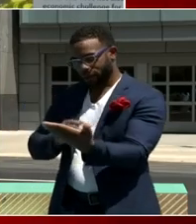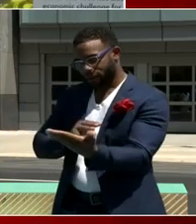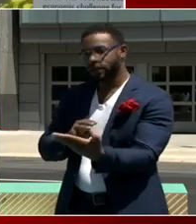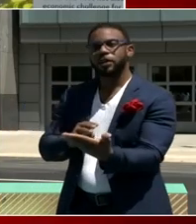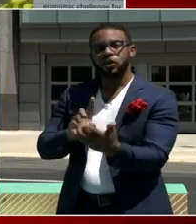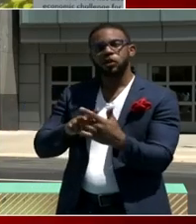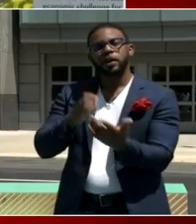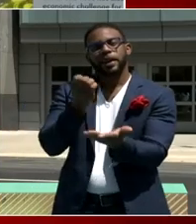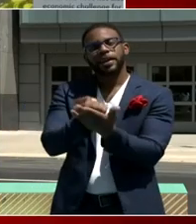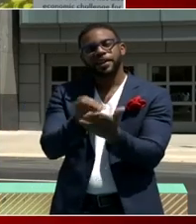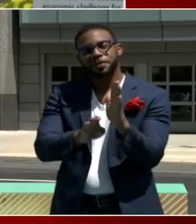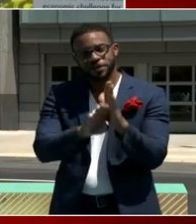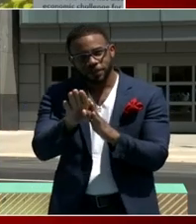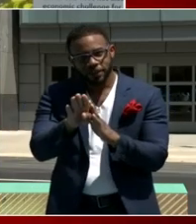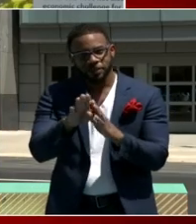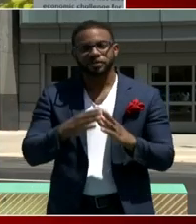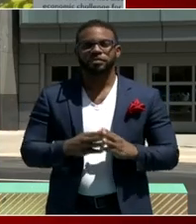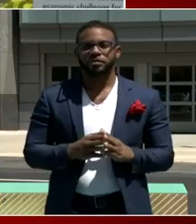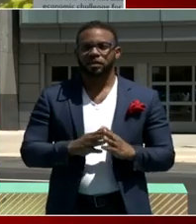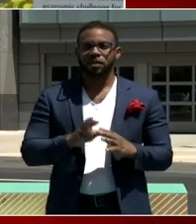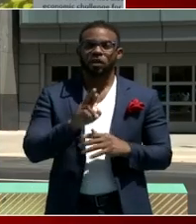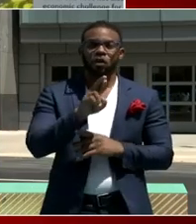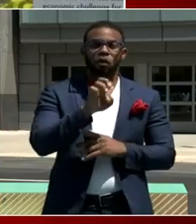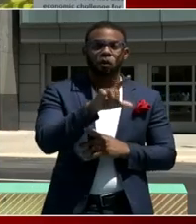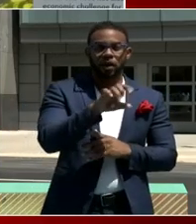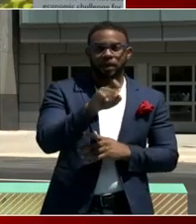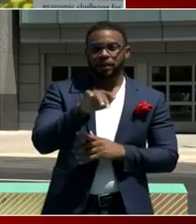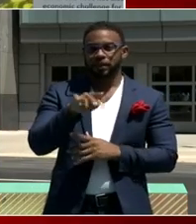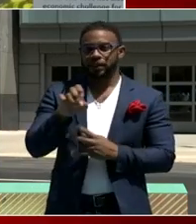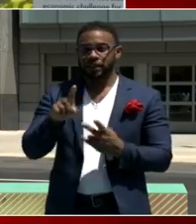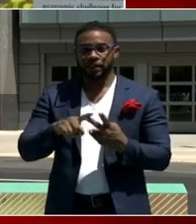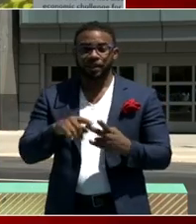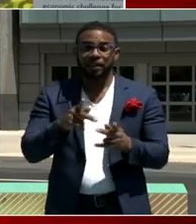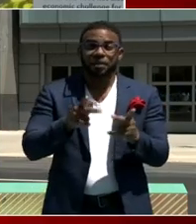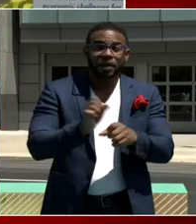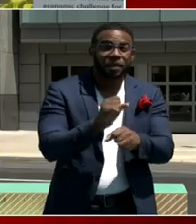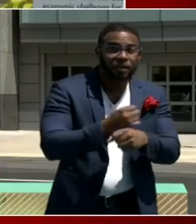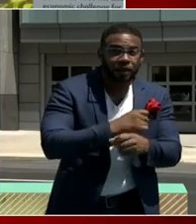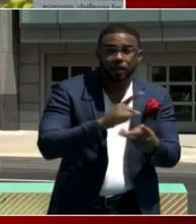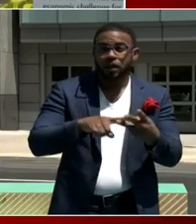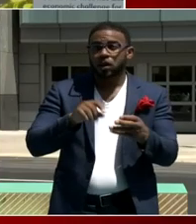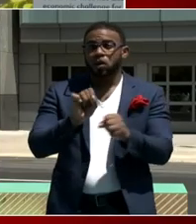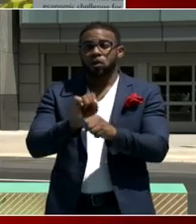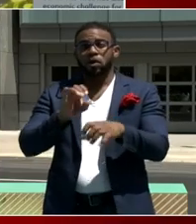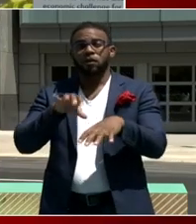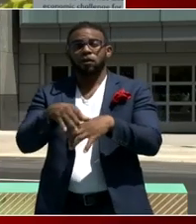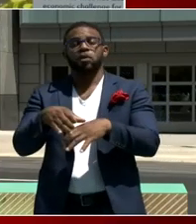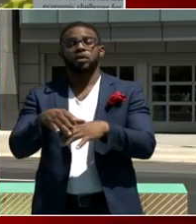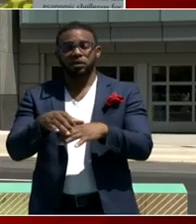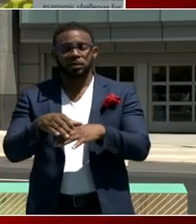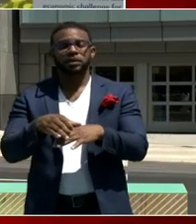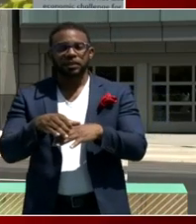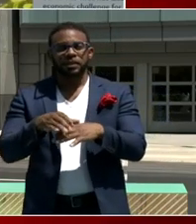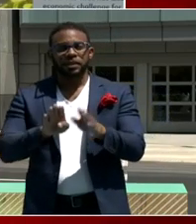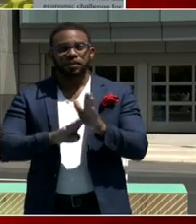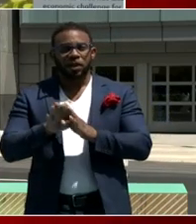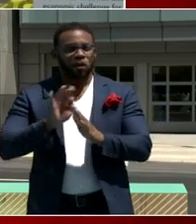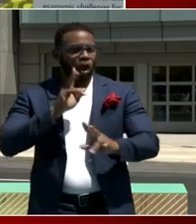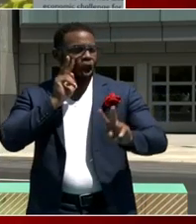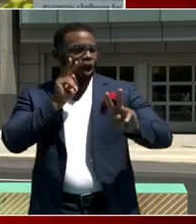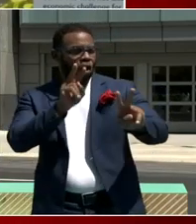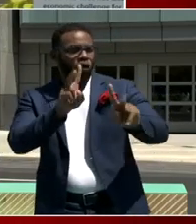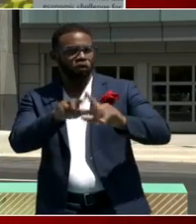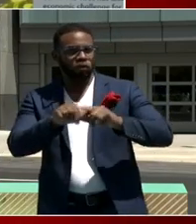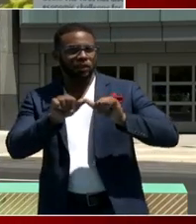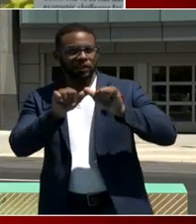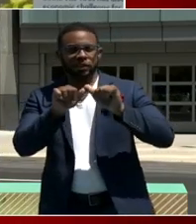to economic development, real estate, placemaking, and workforce development. We look forward